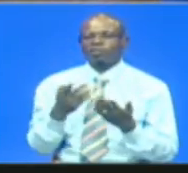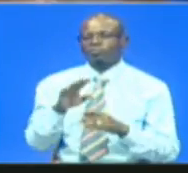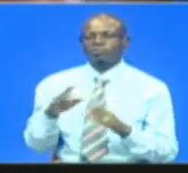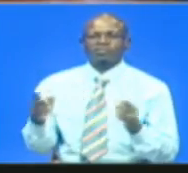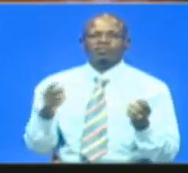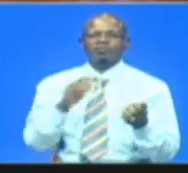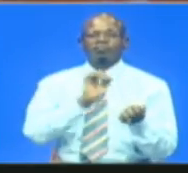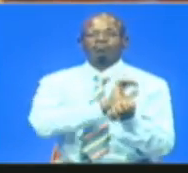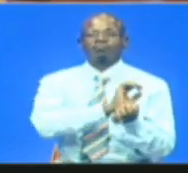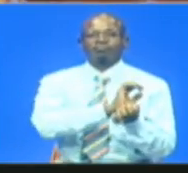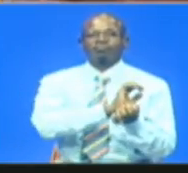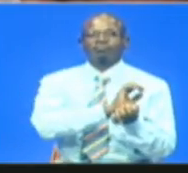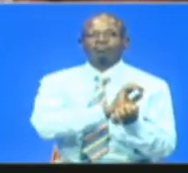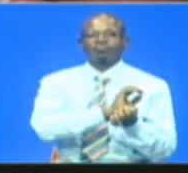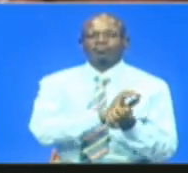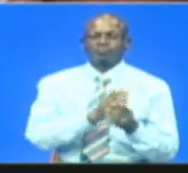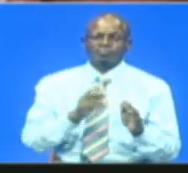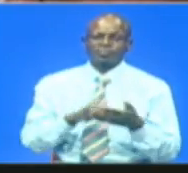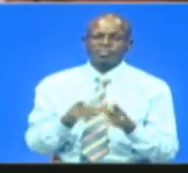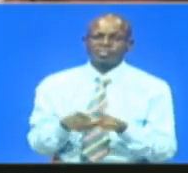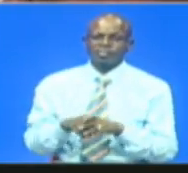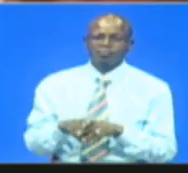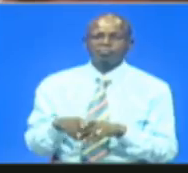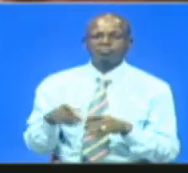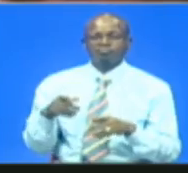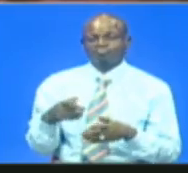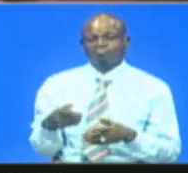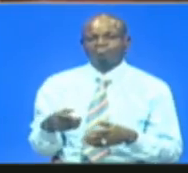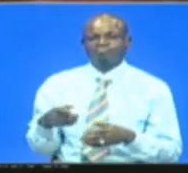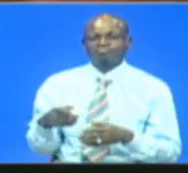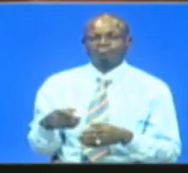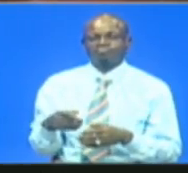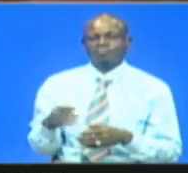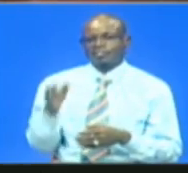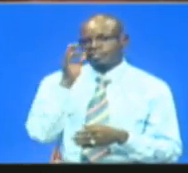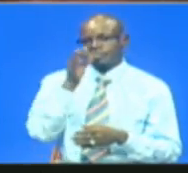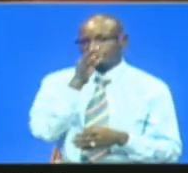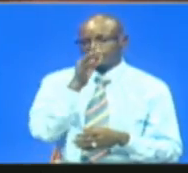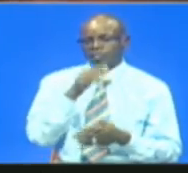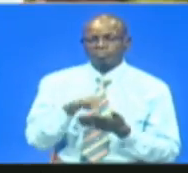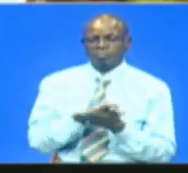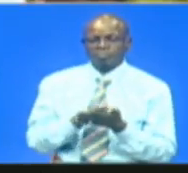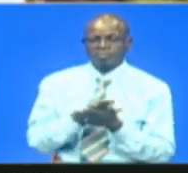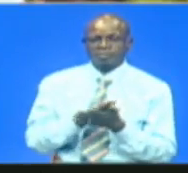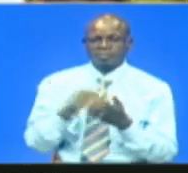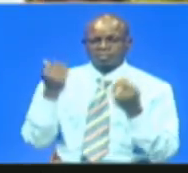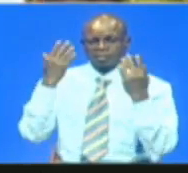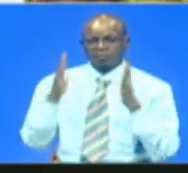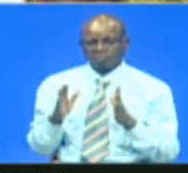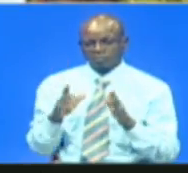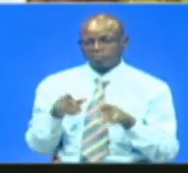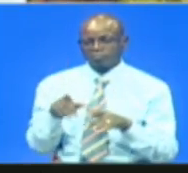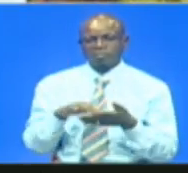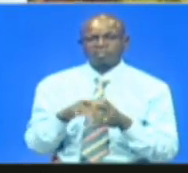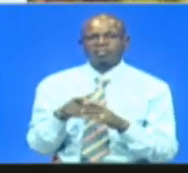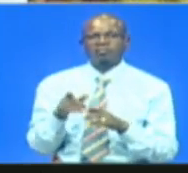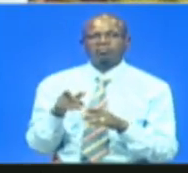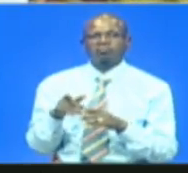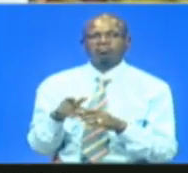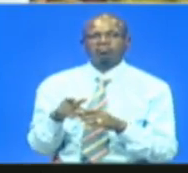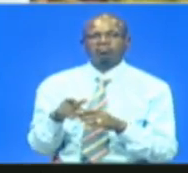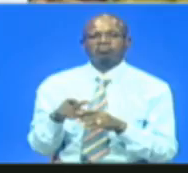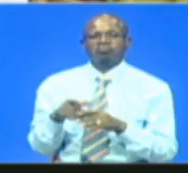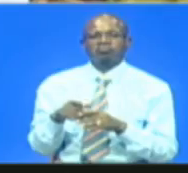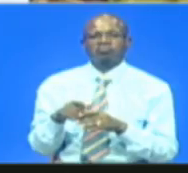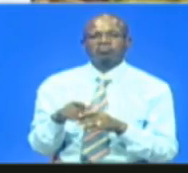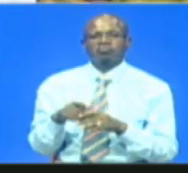Pauline Chesang, a Nyeri-based magistrate, is to be remanded at the Athi River Police Station for more than 27 days, or rather for